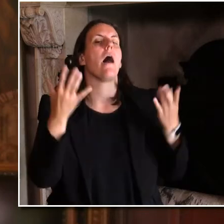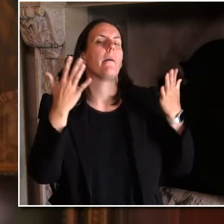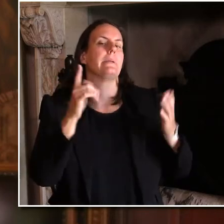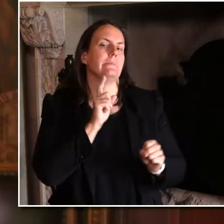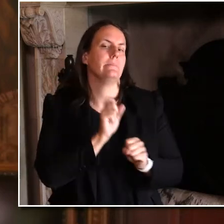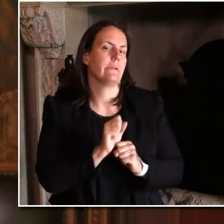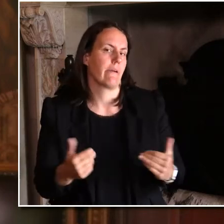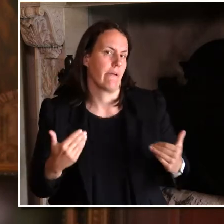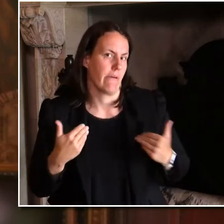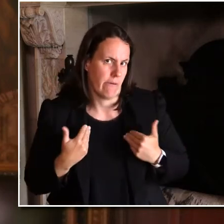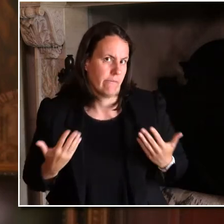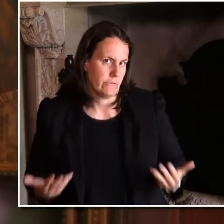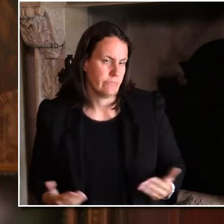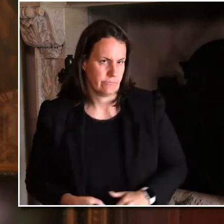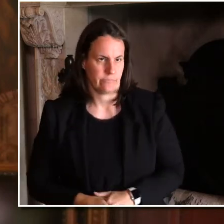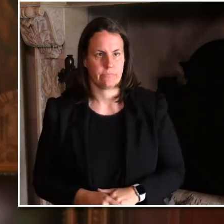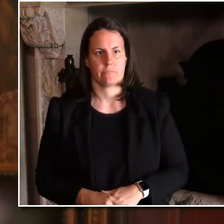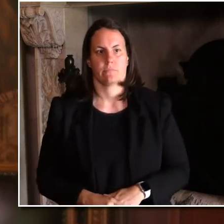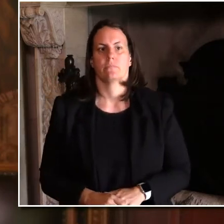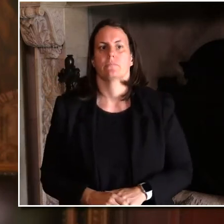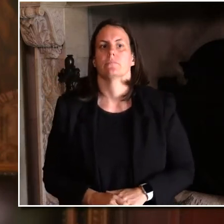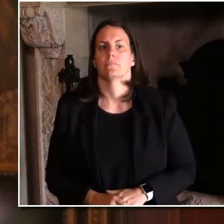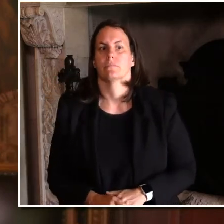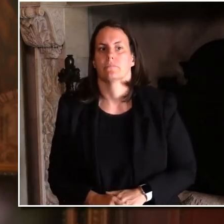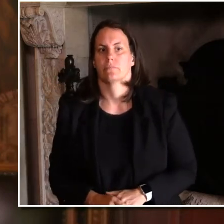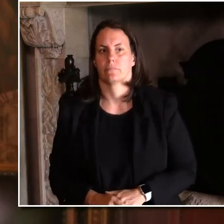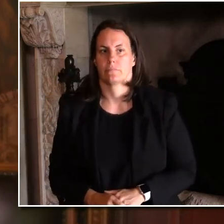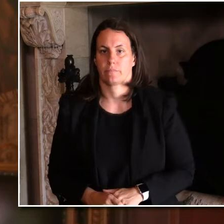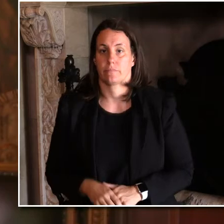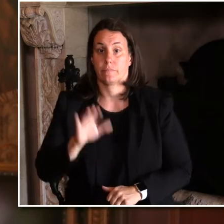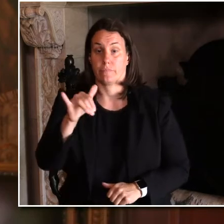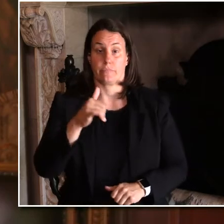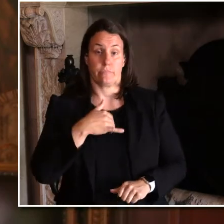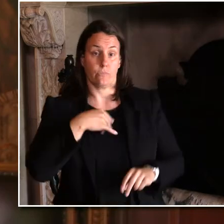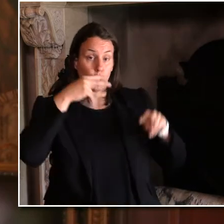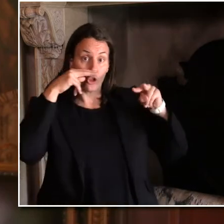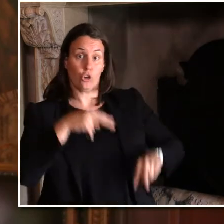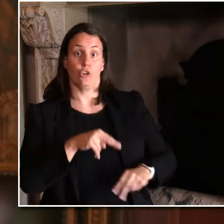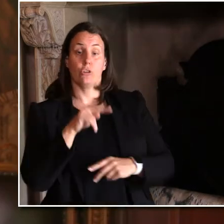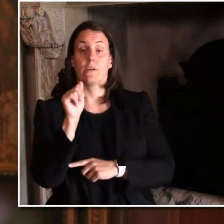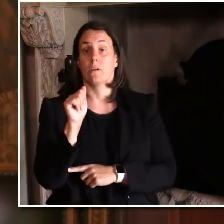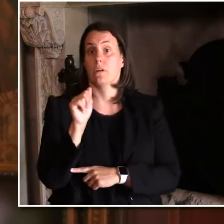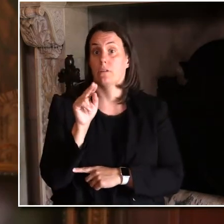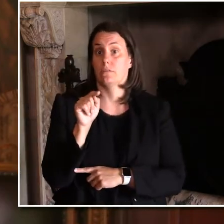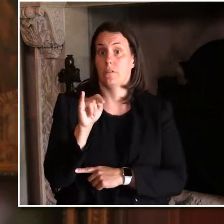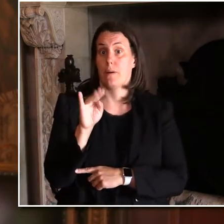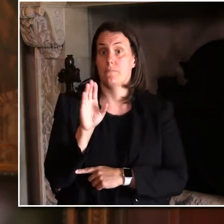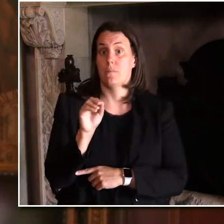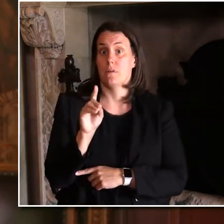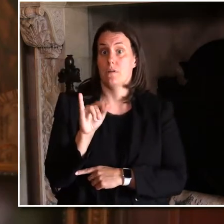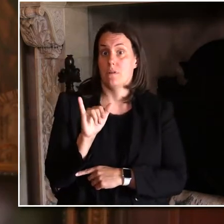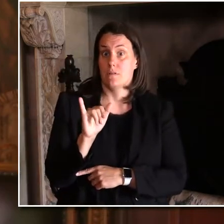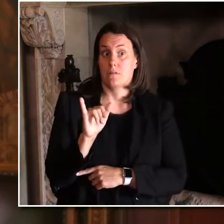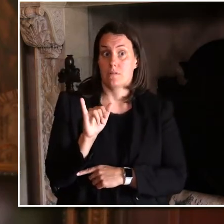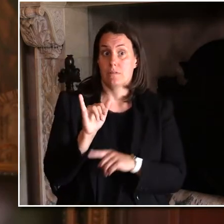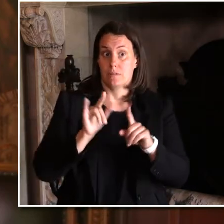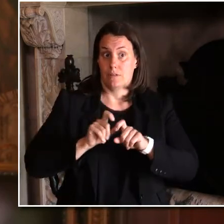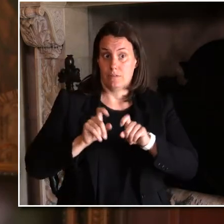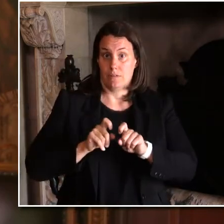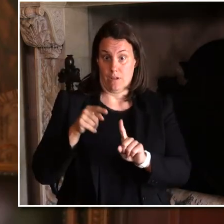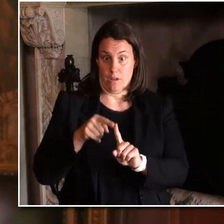healthcare settings, it can tell us a number of people in those settings that have been potentially infected in the past. And the proportion